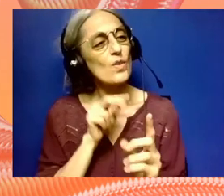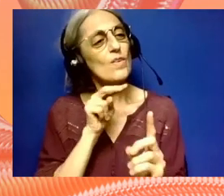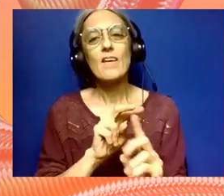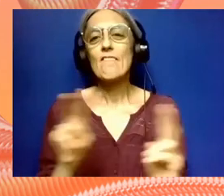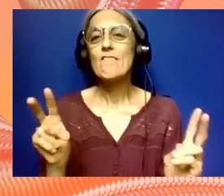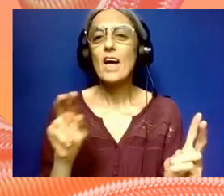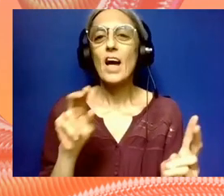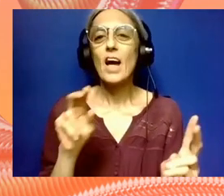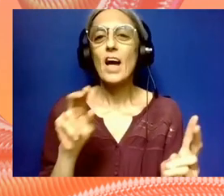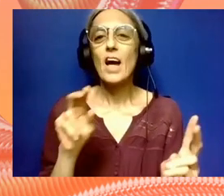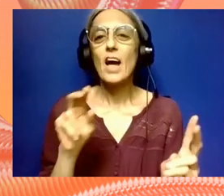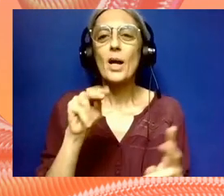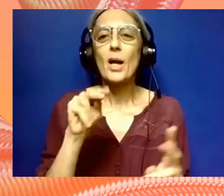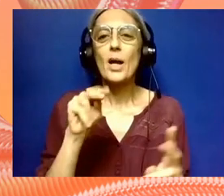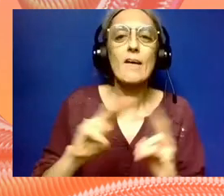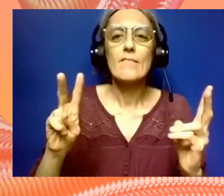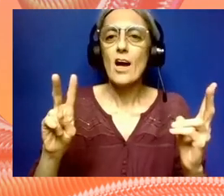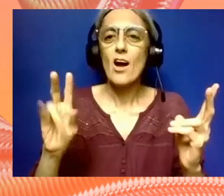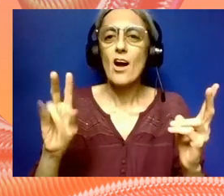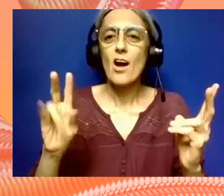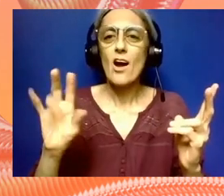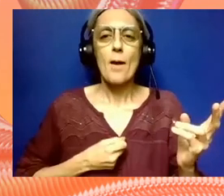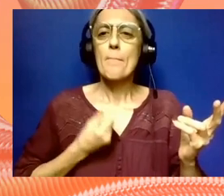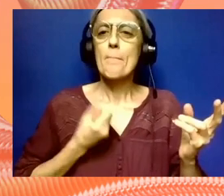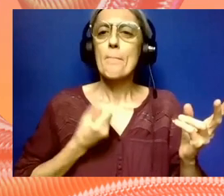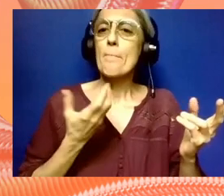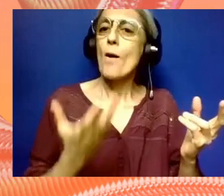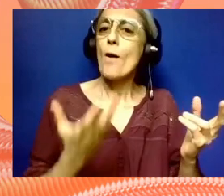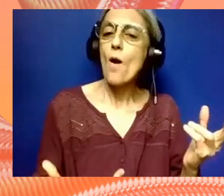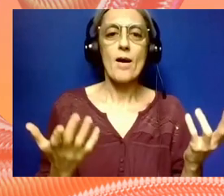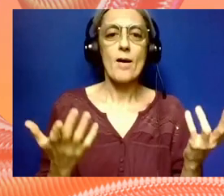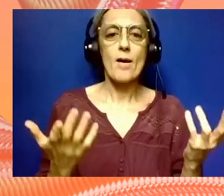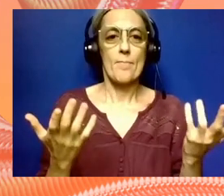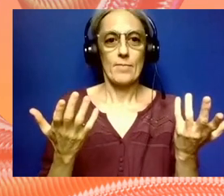exact when you have 2020 as your hindsight. So